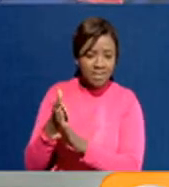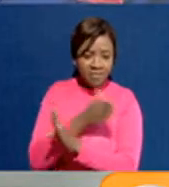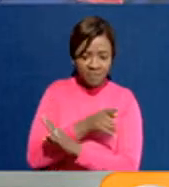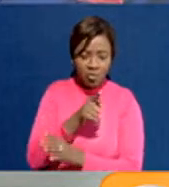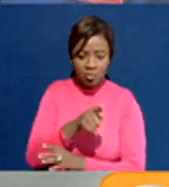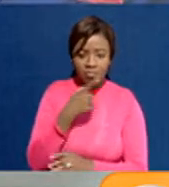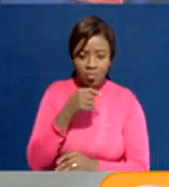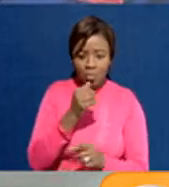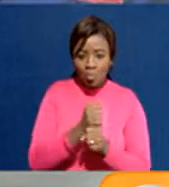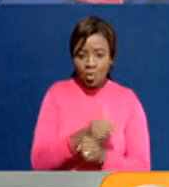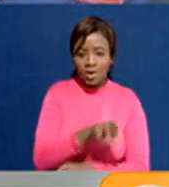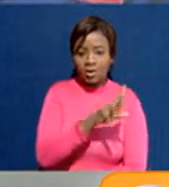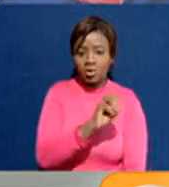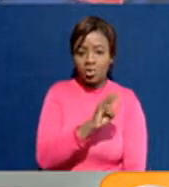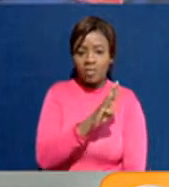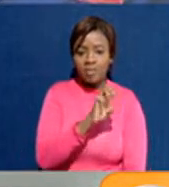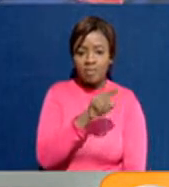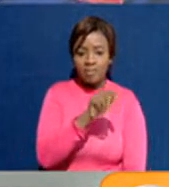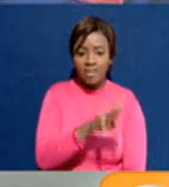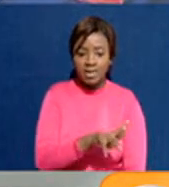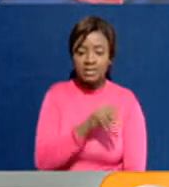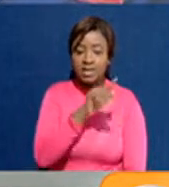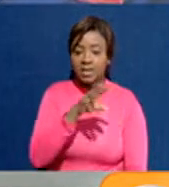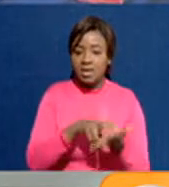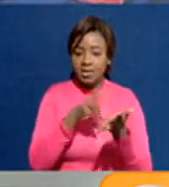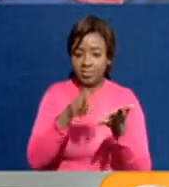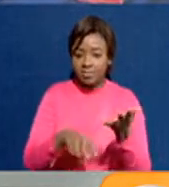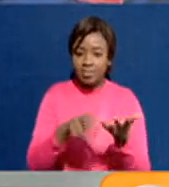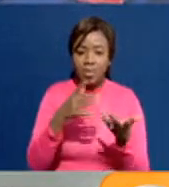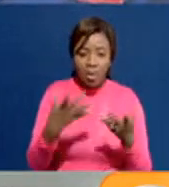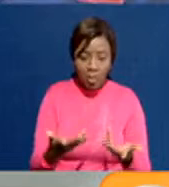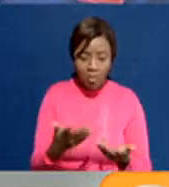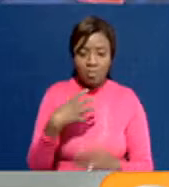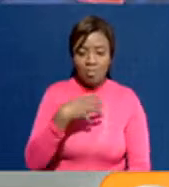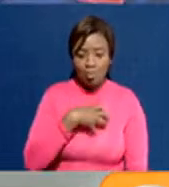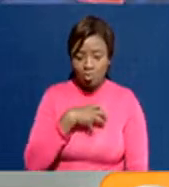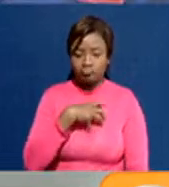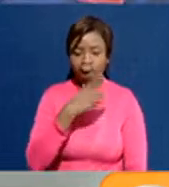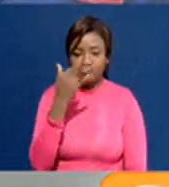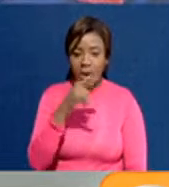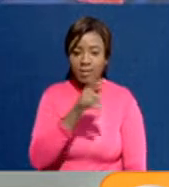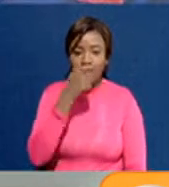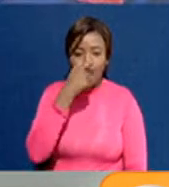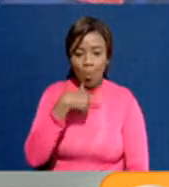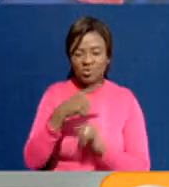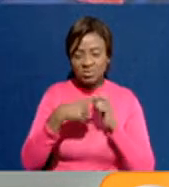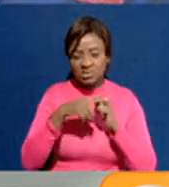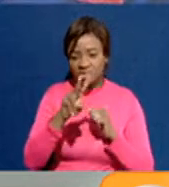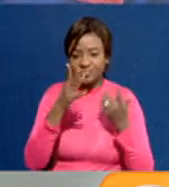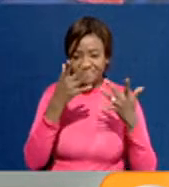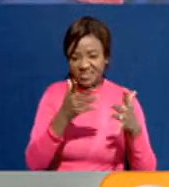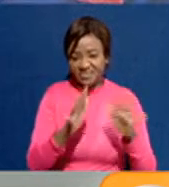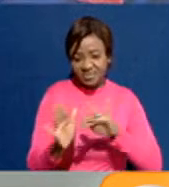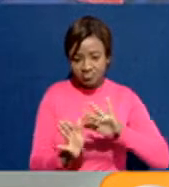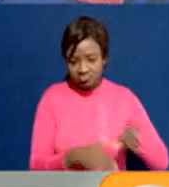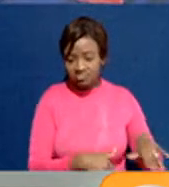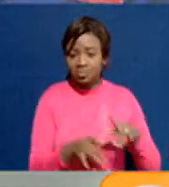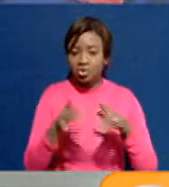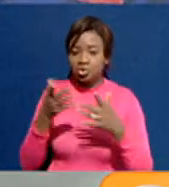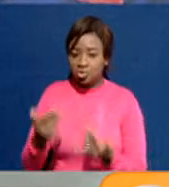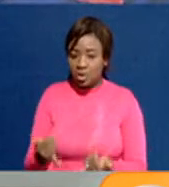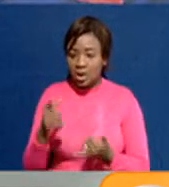the mandatory exit age of 62. And as Hassan Mugambi reports, Ruto's pick stuck to the